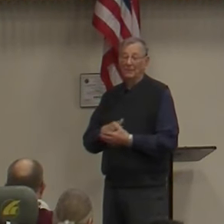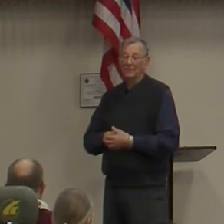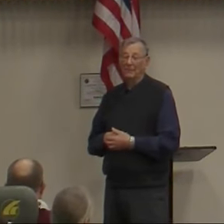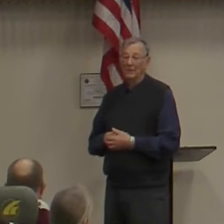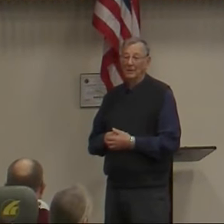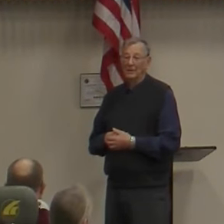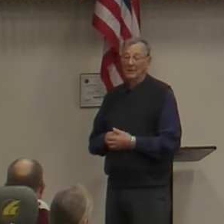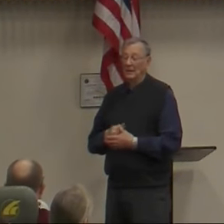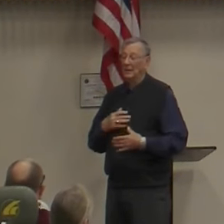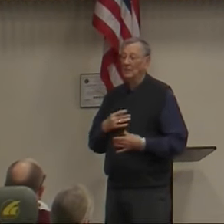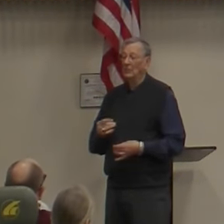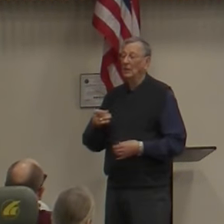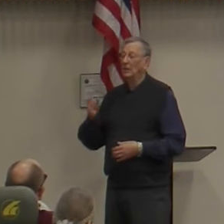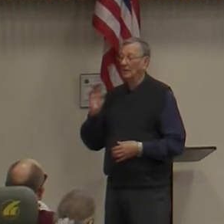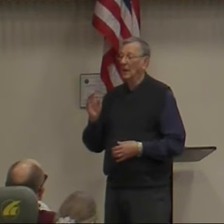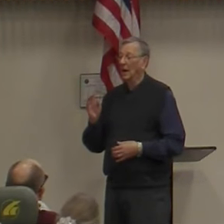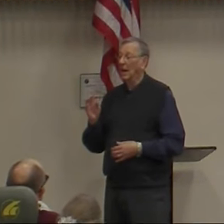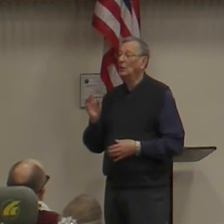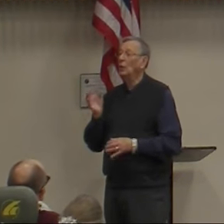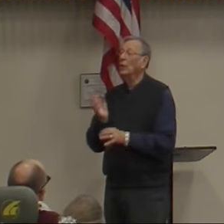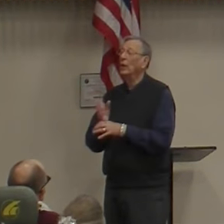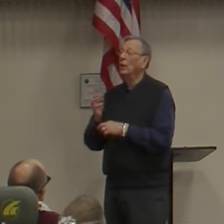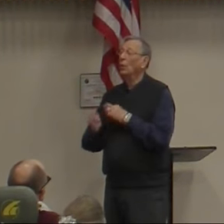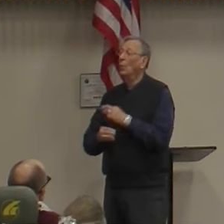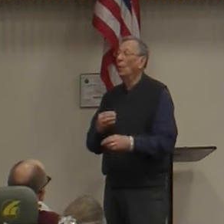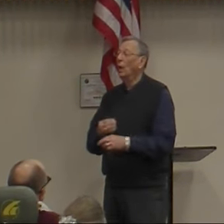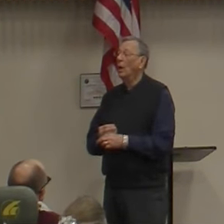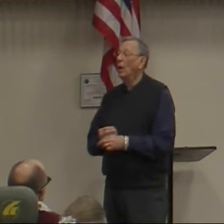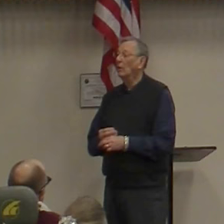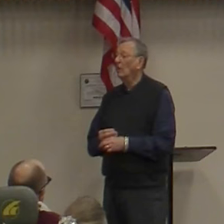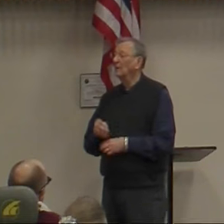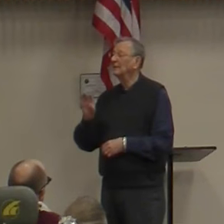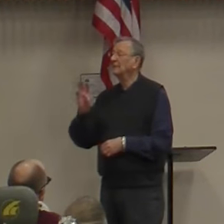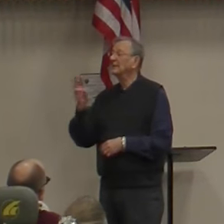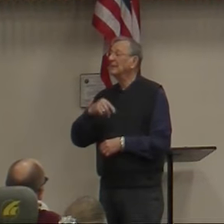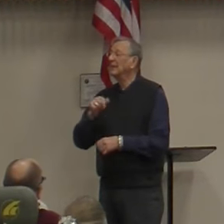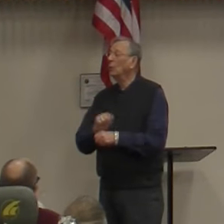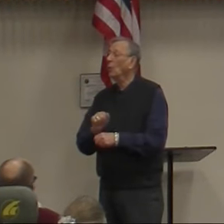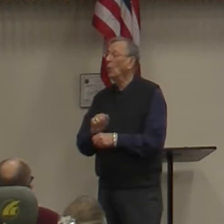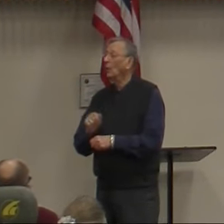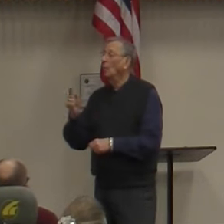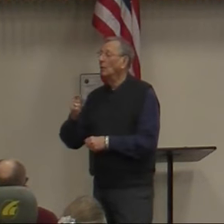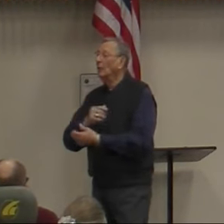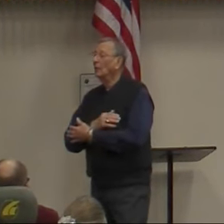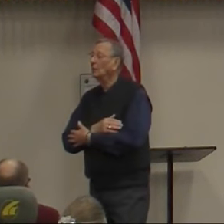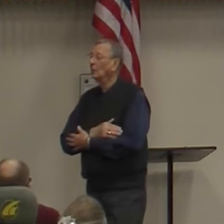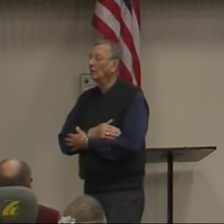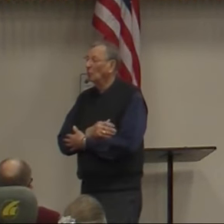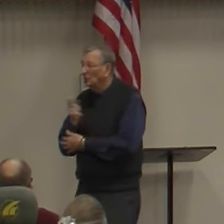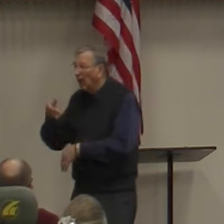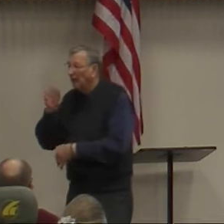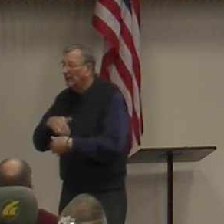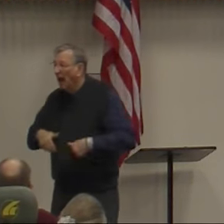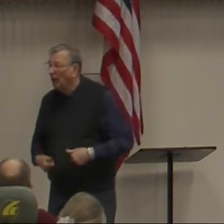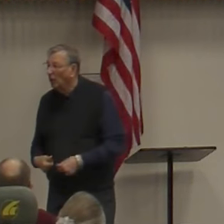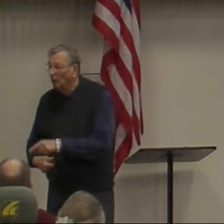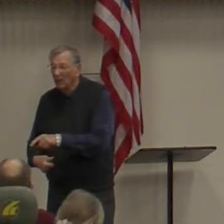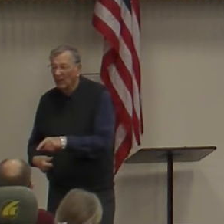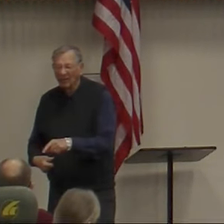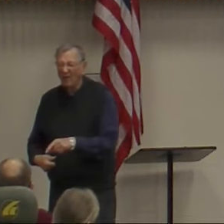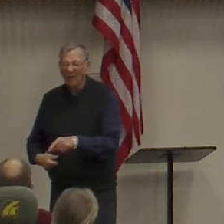But isn't it interesting that God, when he created the world, he took that day of Sabbath? You think he was tired?